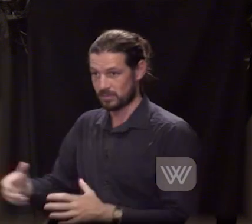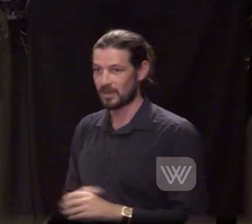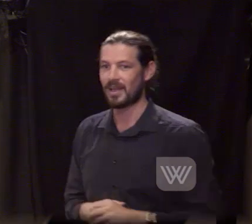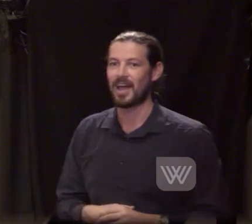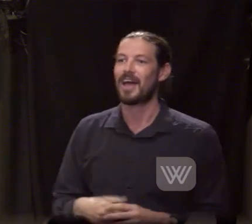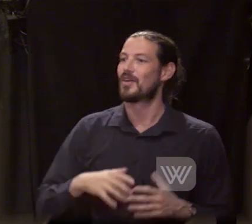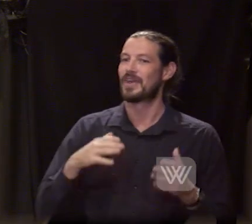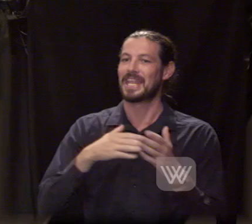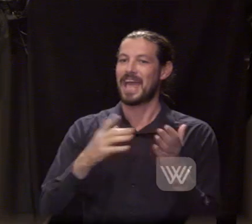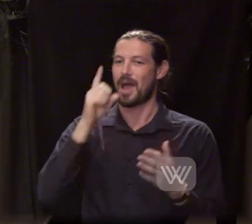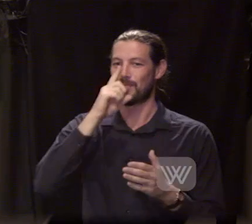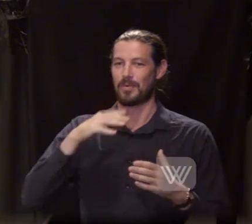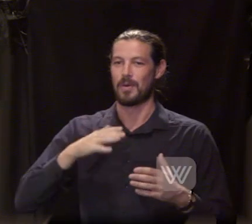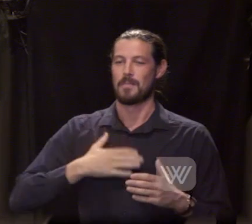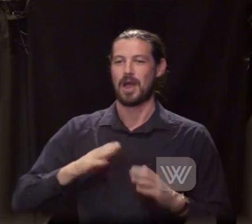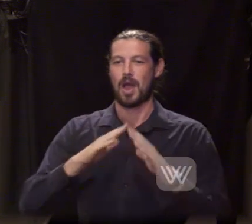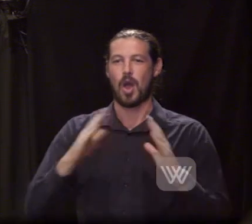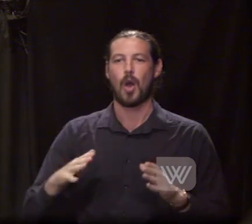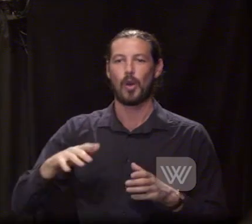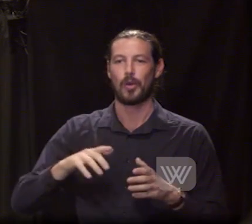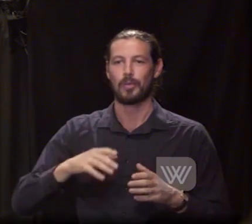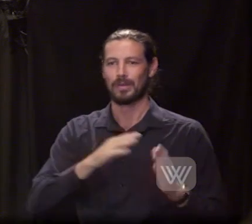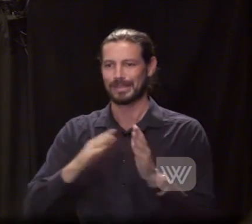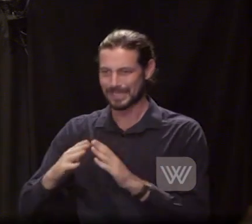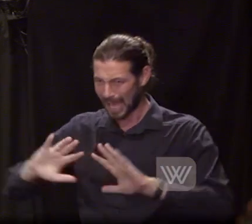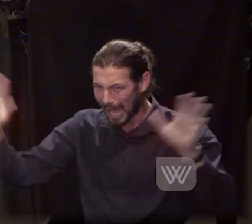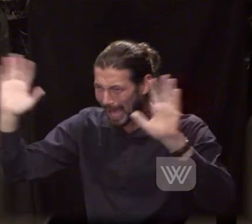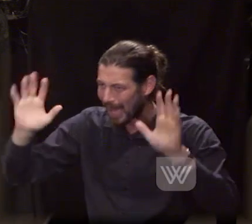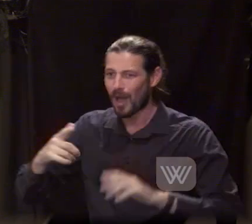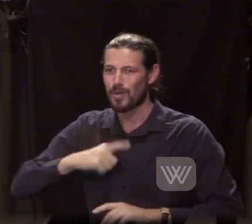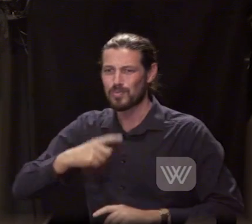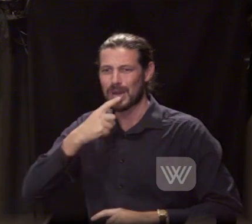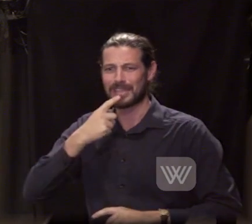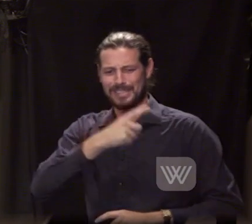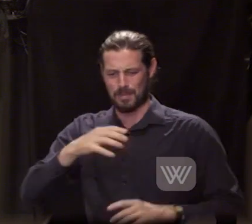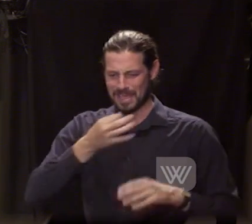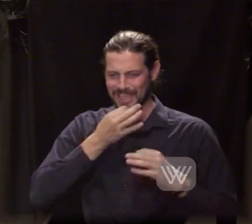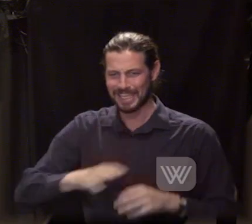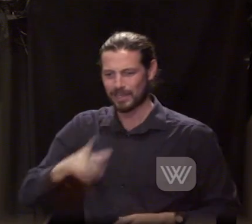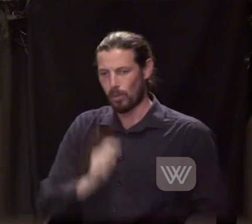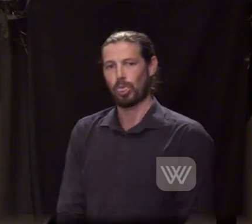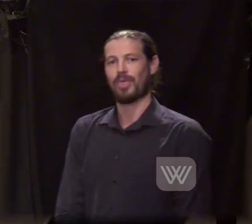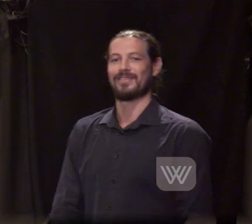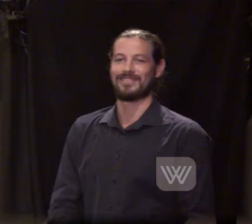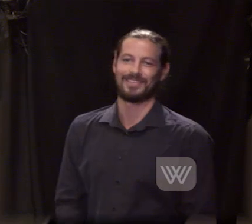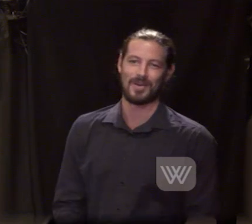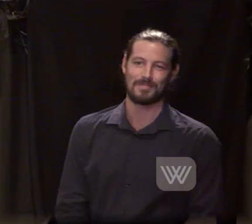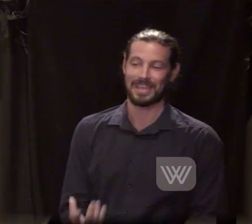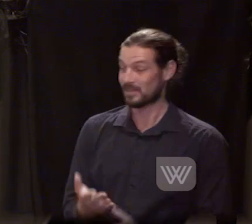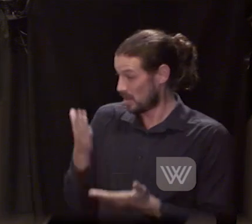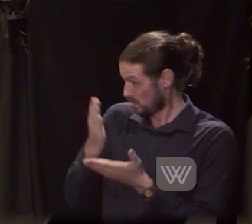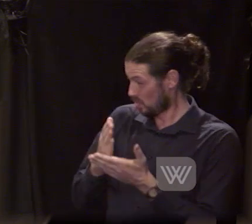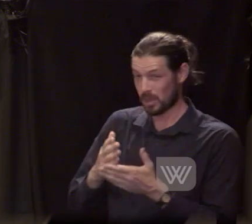telling their kids they can pee on plants and fertilize them. But it's like the best fertilizer we have, and we pee it out every day,